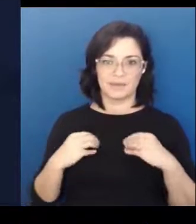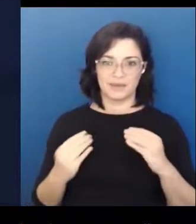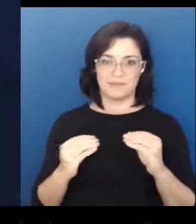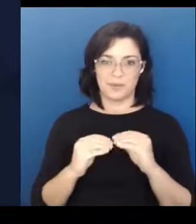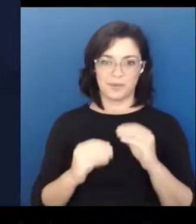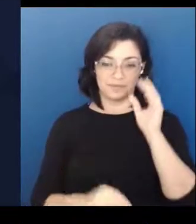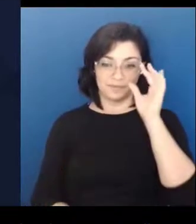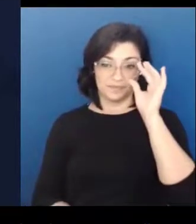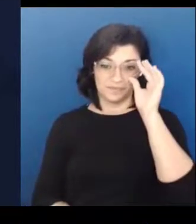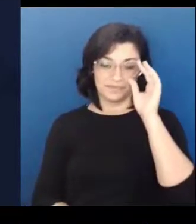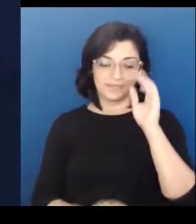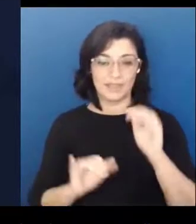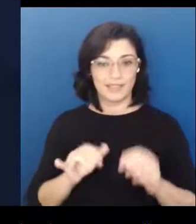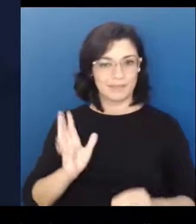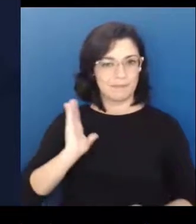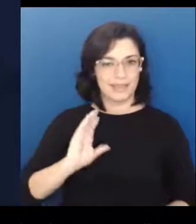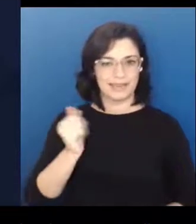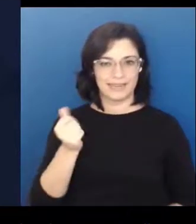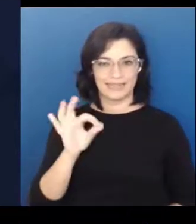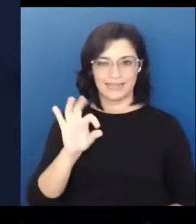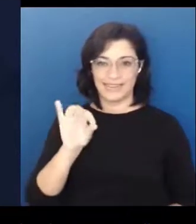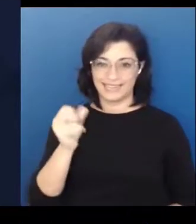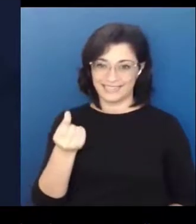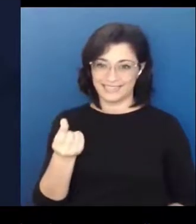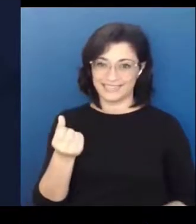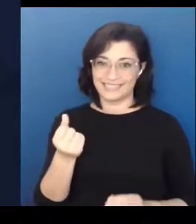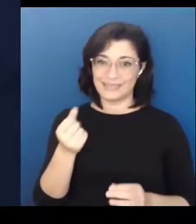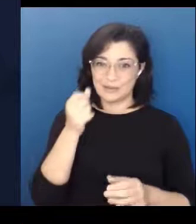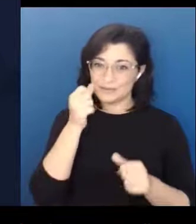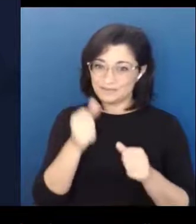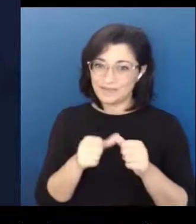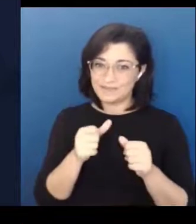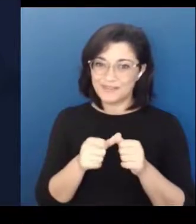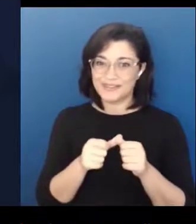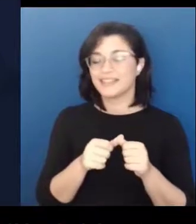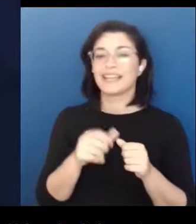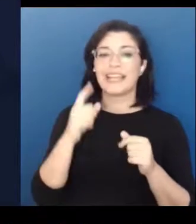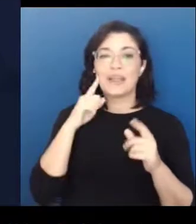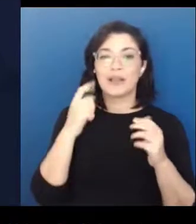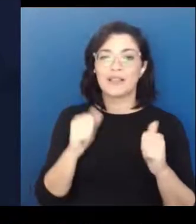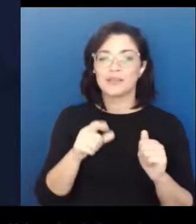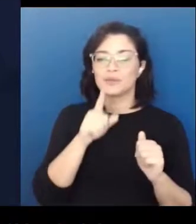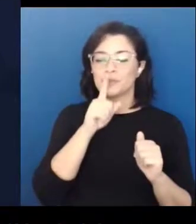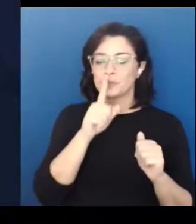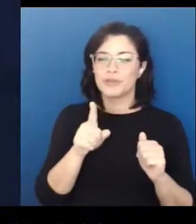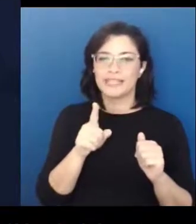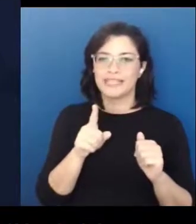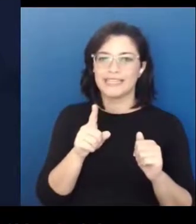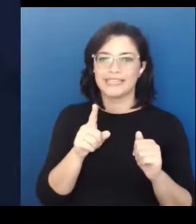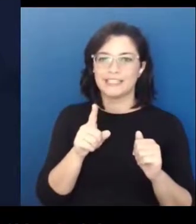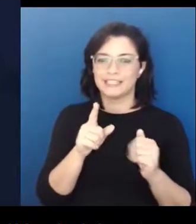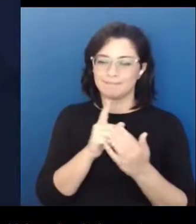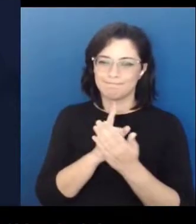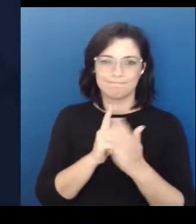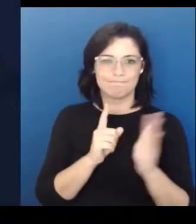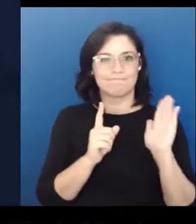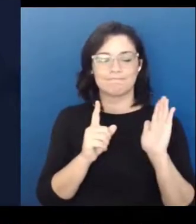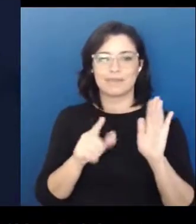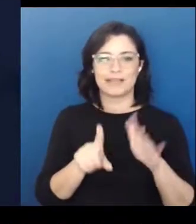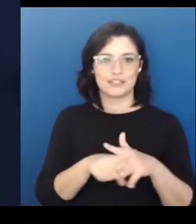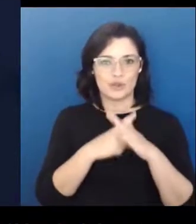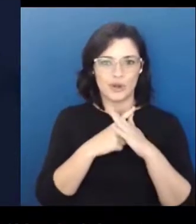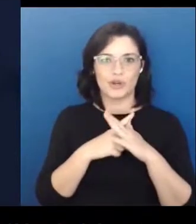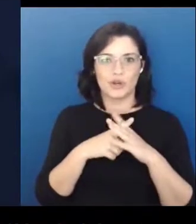this is when things were hearing loss was really coming out of the closet. I started writing. I started performing. Theater